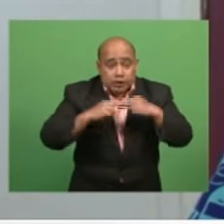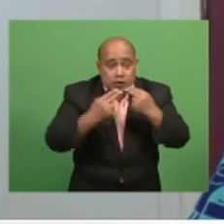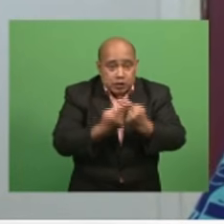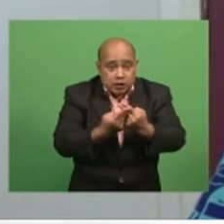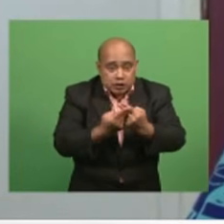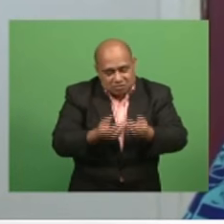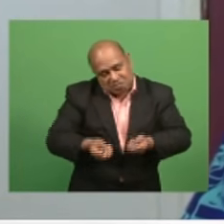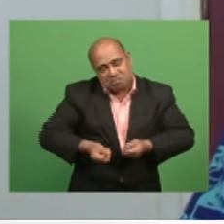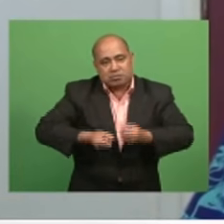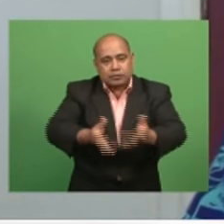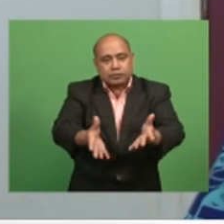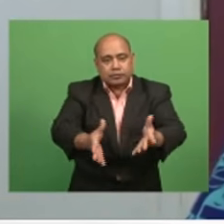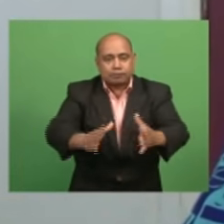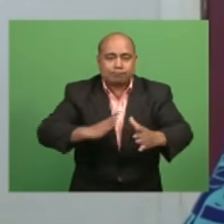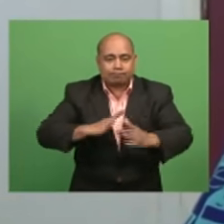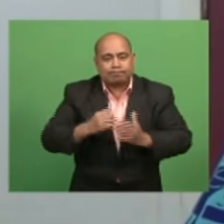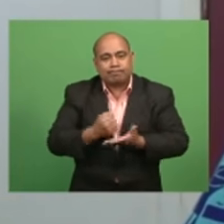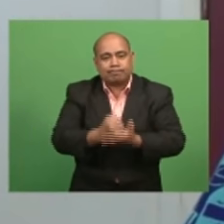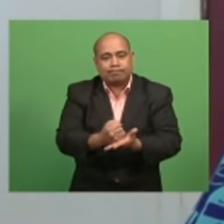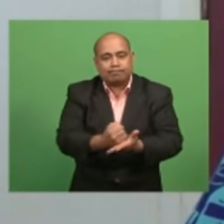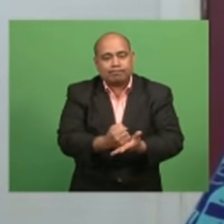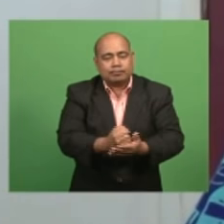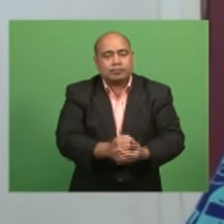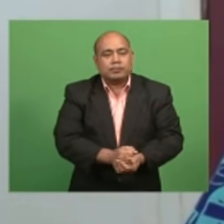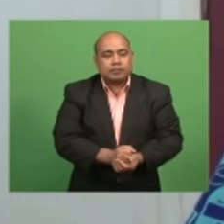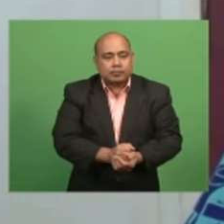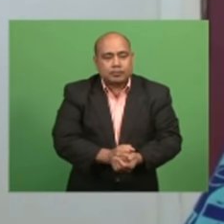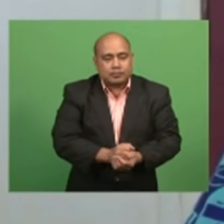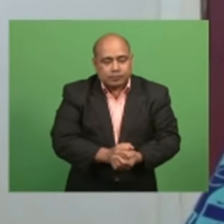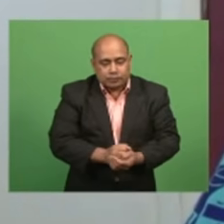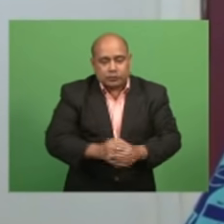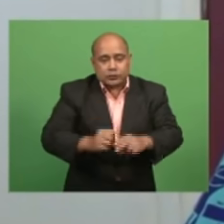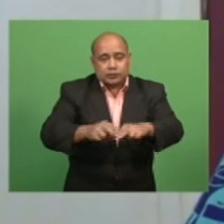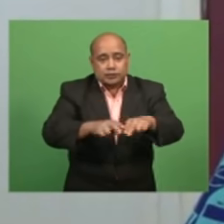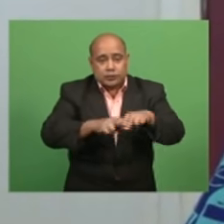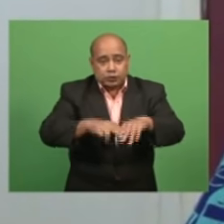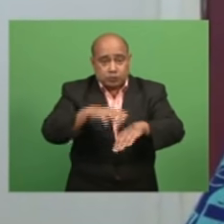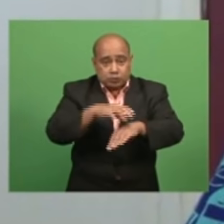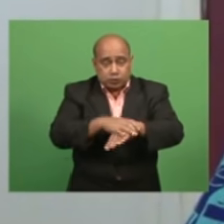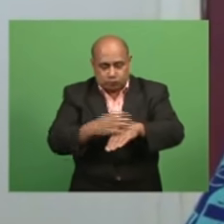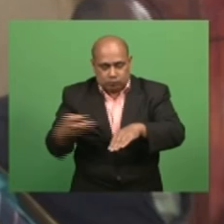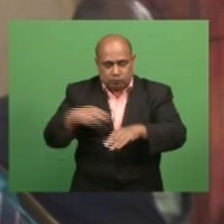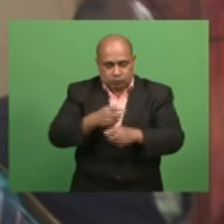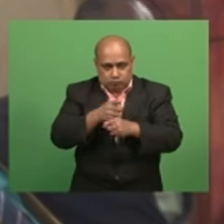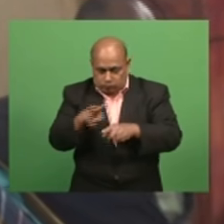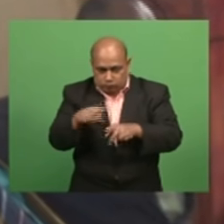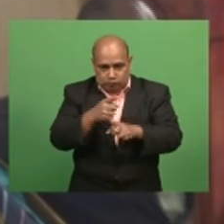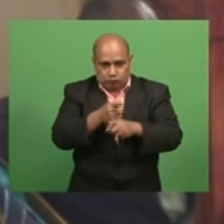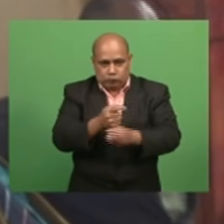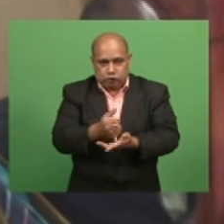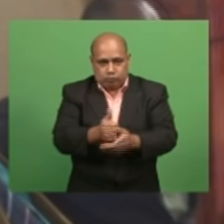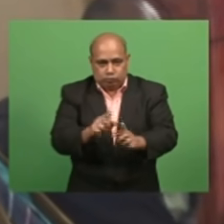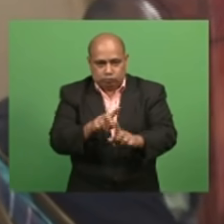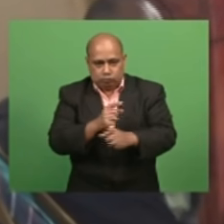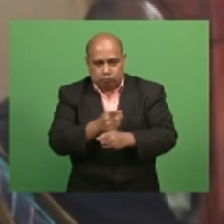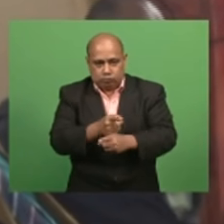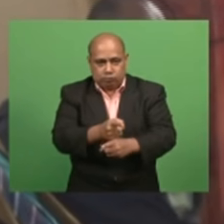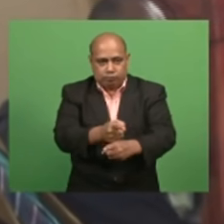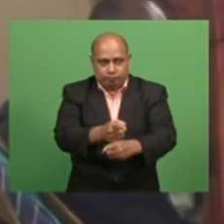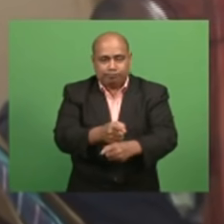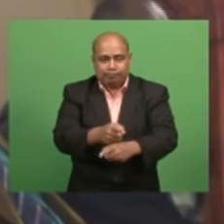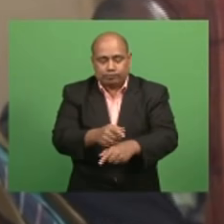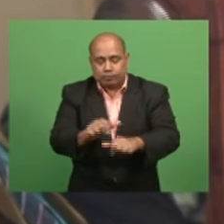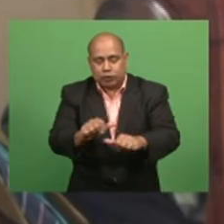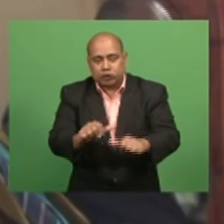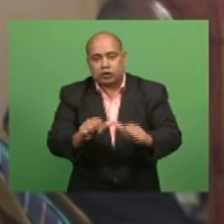shipping vessel, while the Fiji Police Force will escort the boat from Suva to Mavana village. The Prime Minister has also